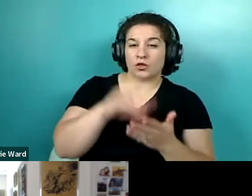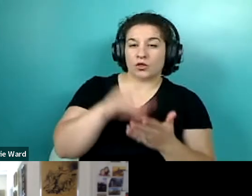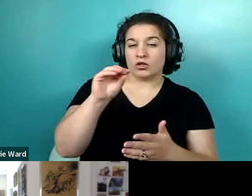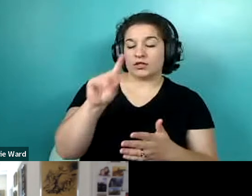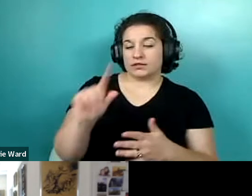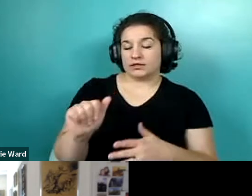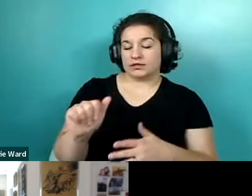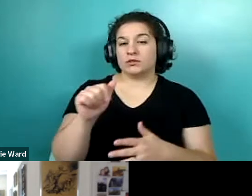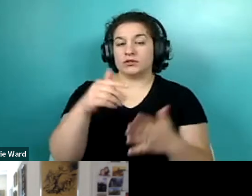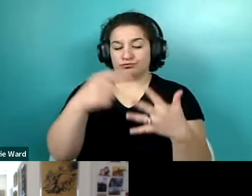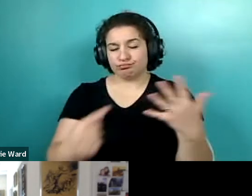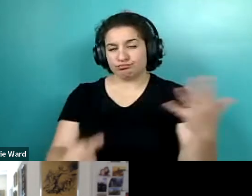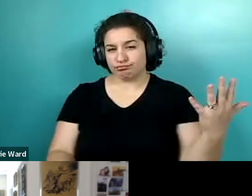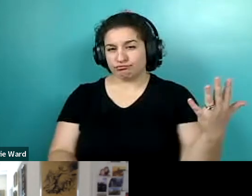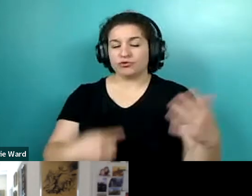getting,